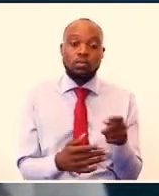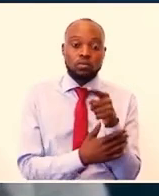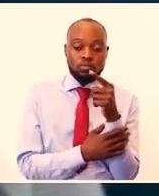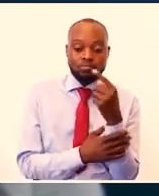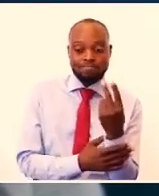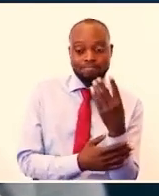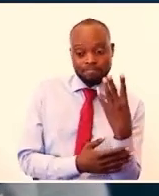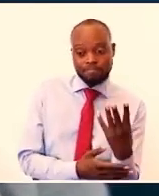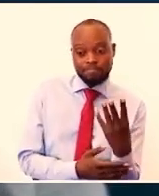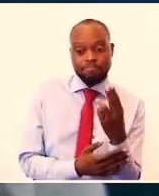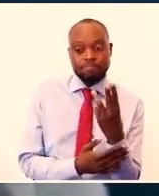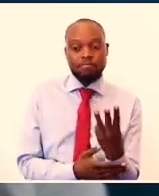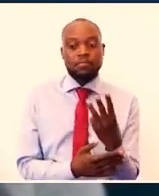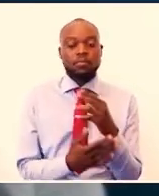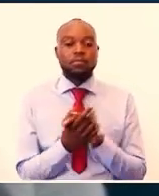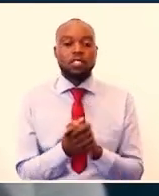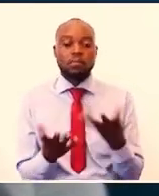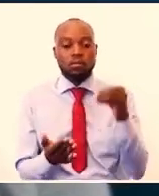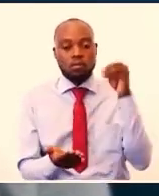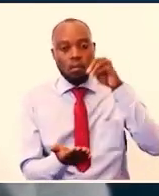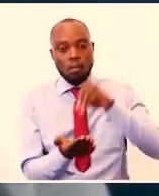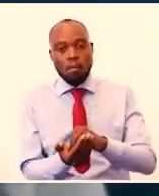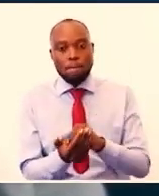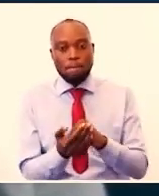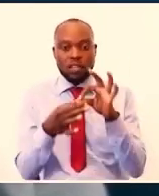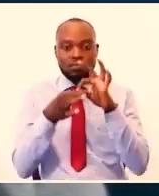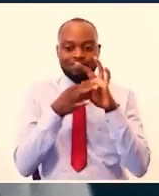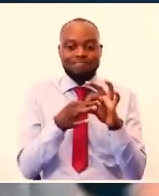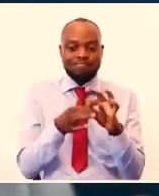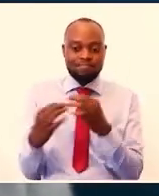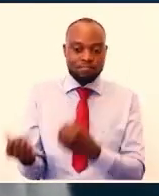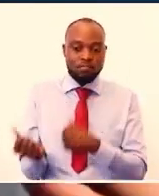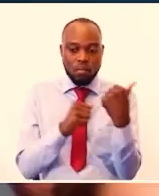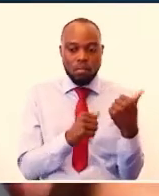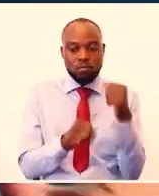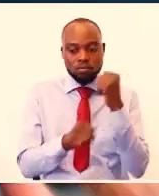cross-cutting enablers that will put the continent back on track. And so